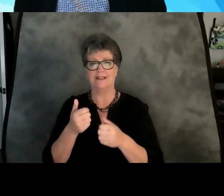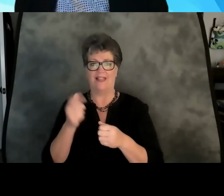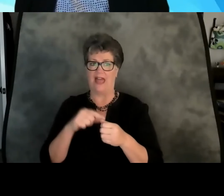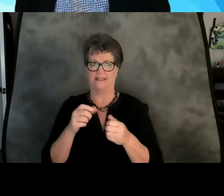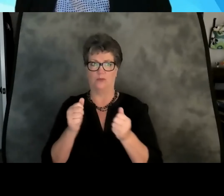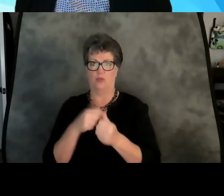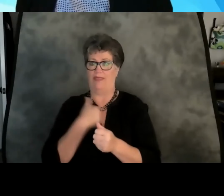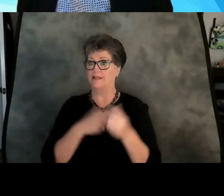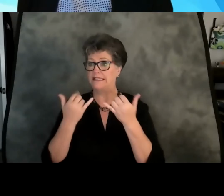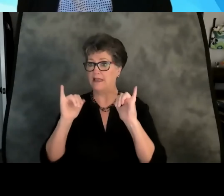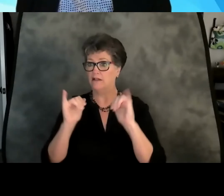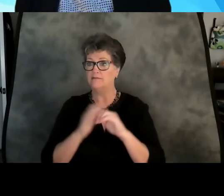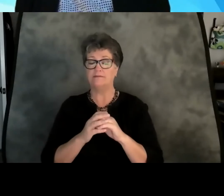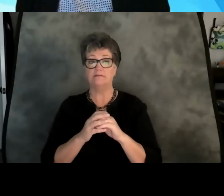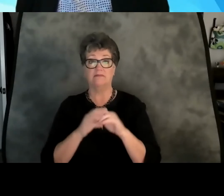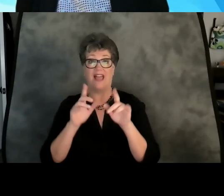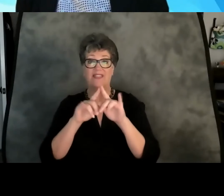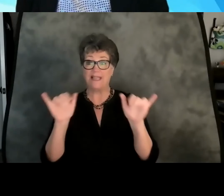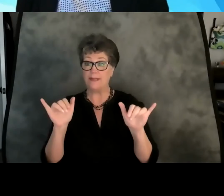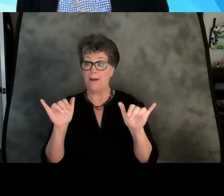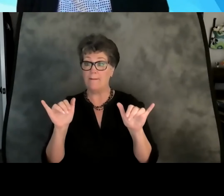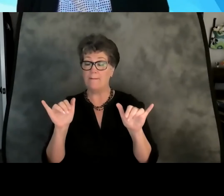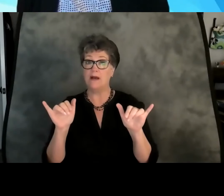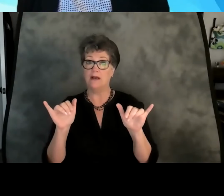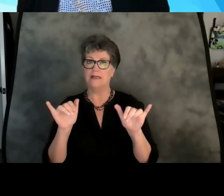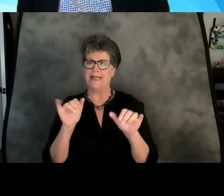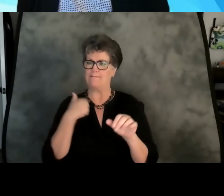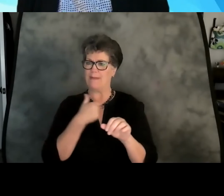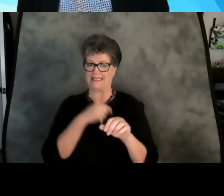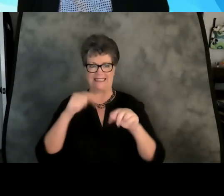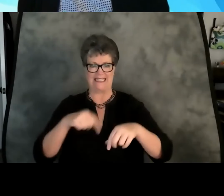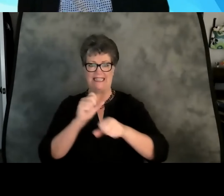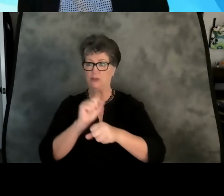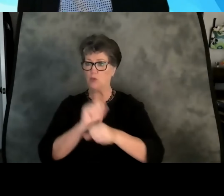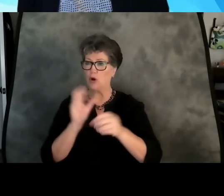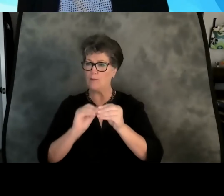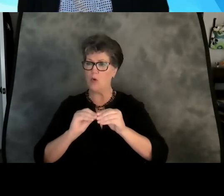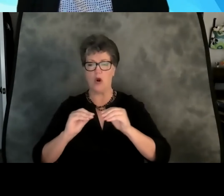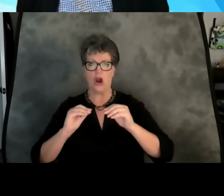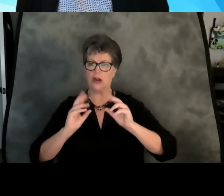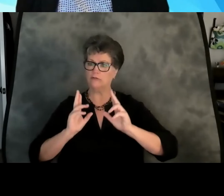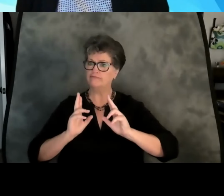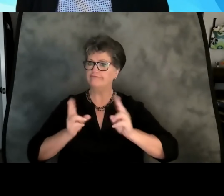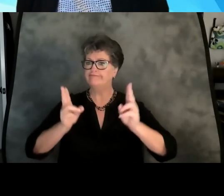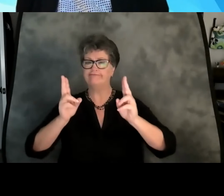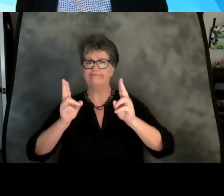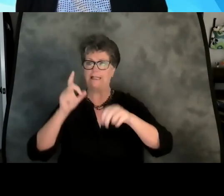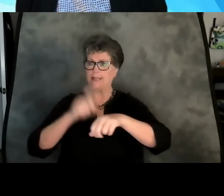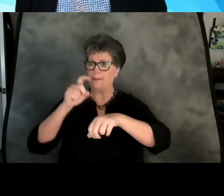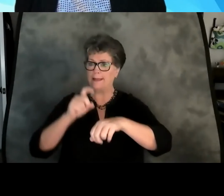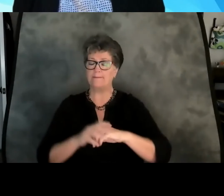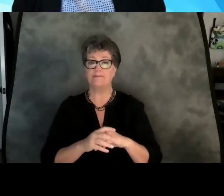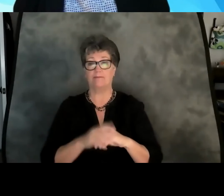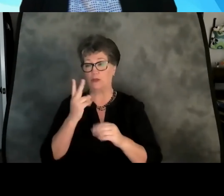still. At the same time, it makes this work even more urgent and timely. Let me talk about